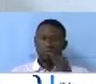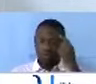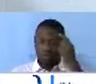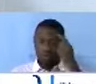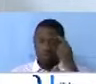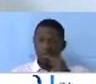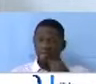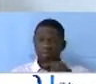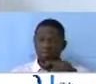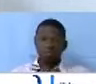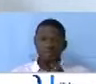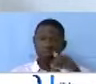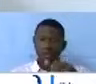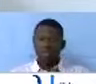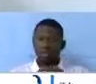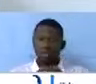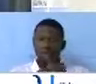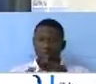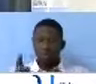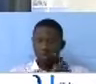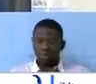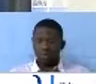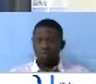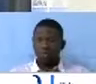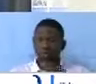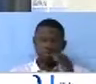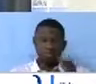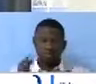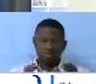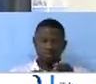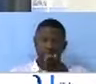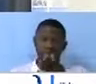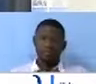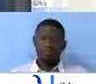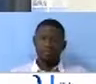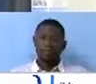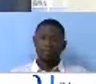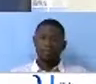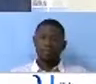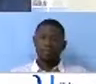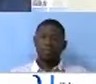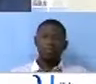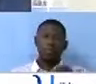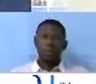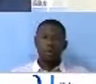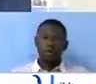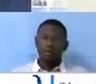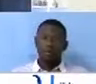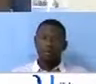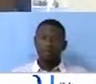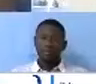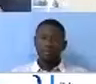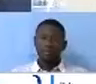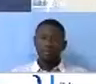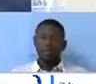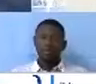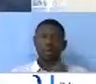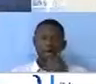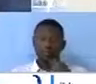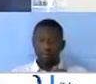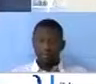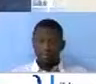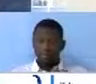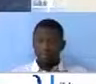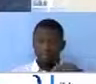That is not in the record of proceedings. Why? You asking me? I was in there. You